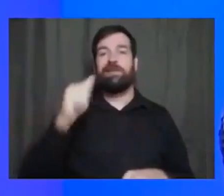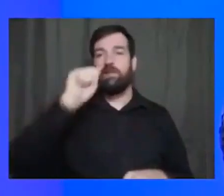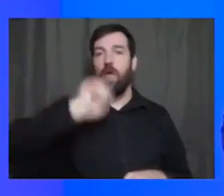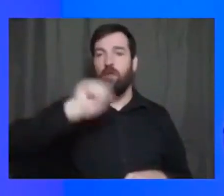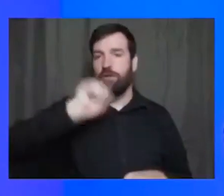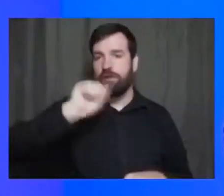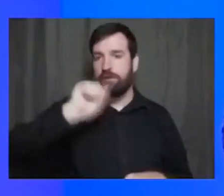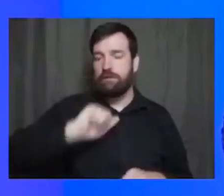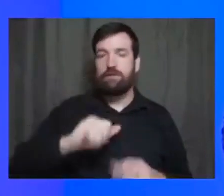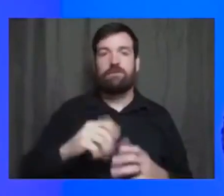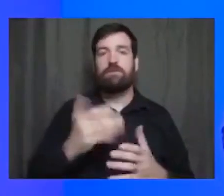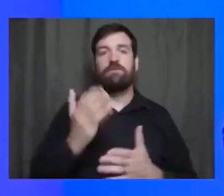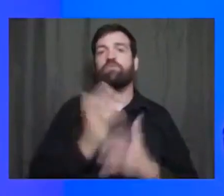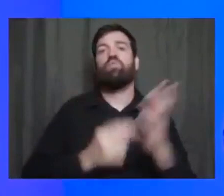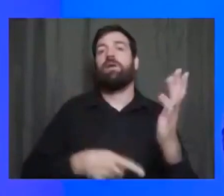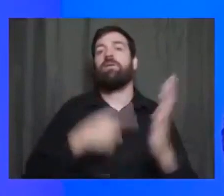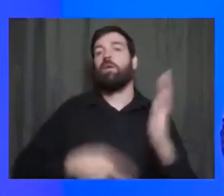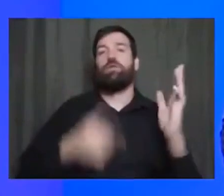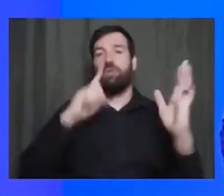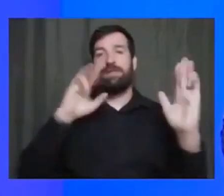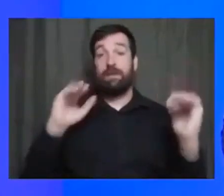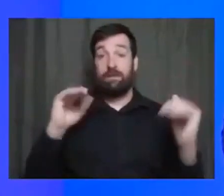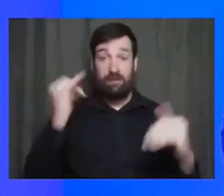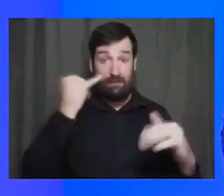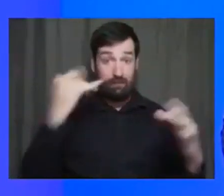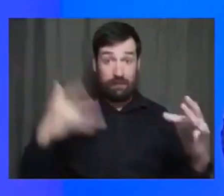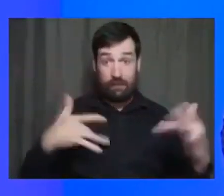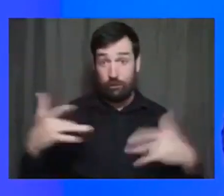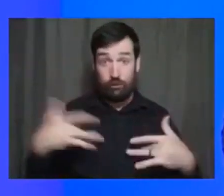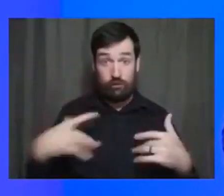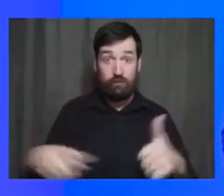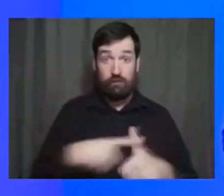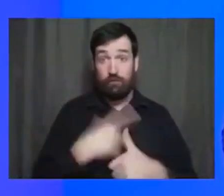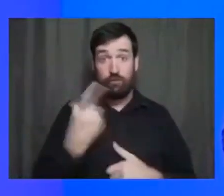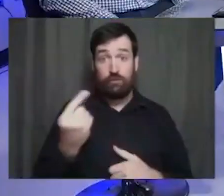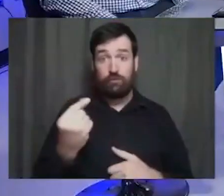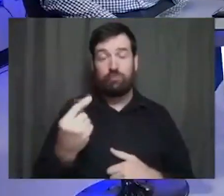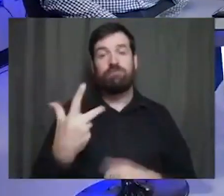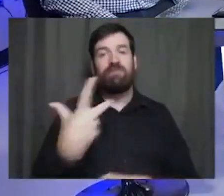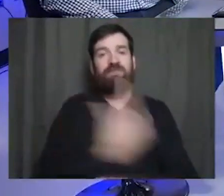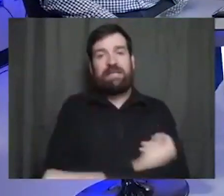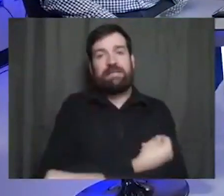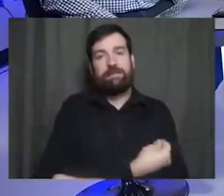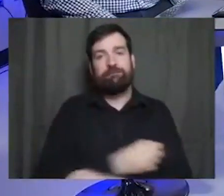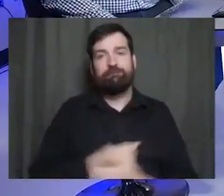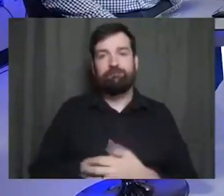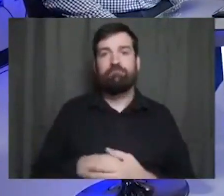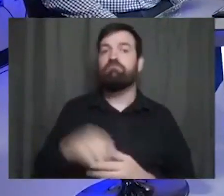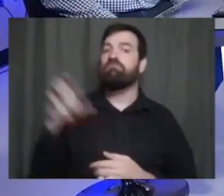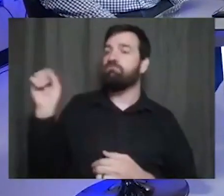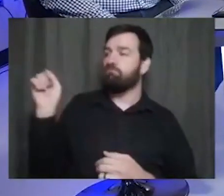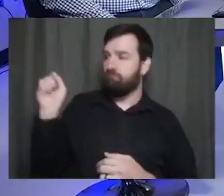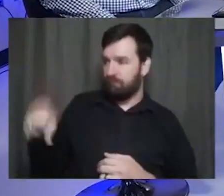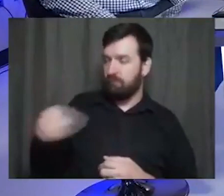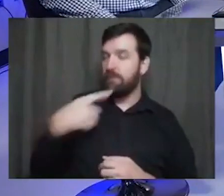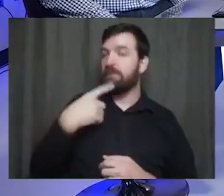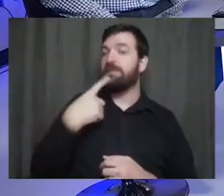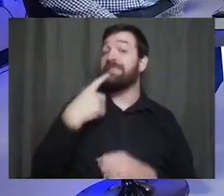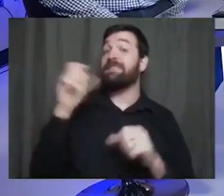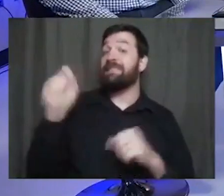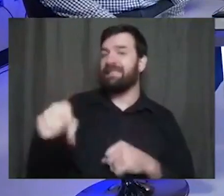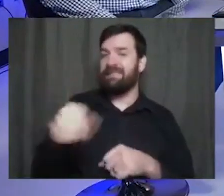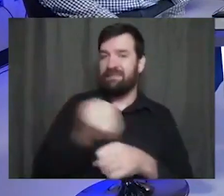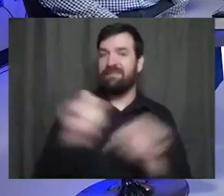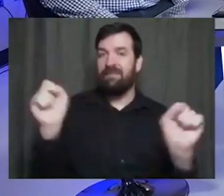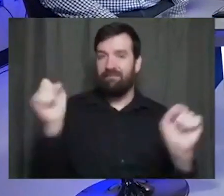But definitely, if you're concerned about that, your first step would be getting the vaccine. Yeah, and I would say, yes, it's safe if you're vaccinated. I would say